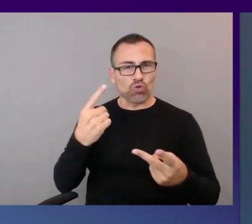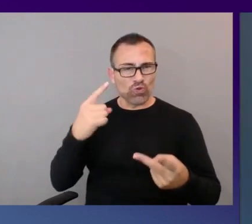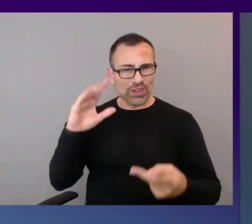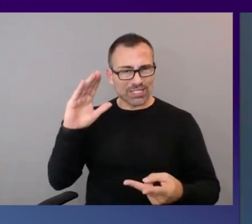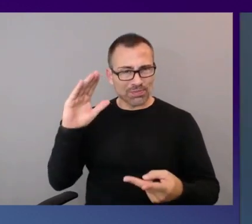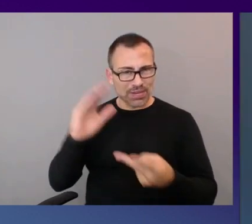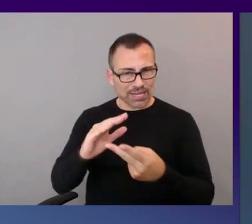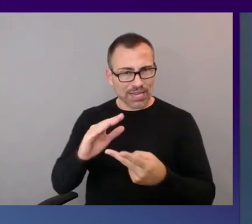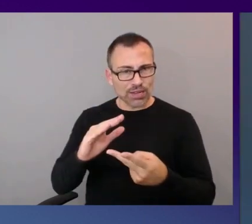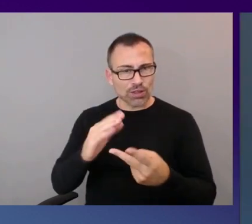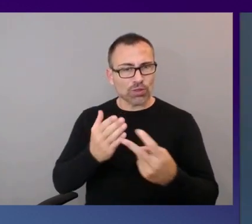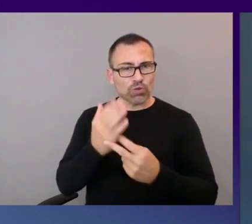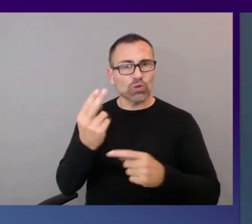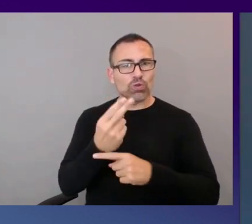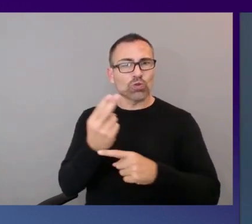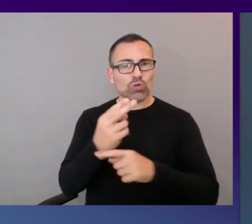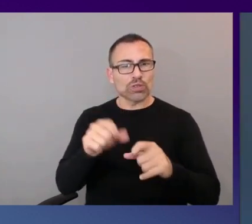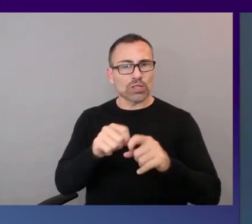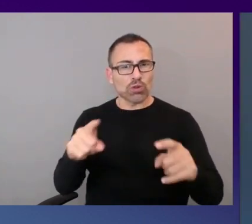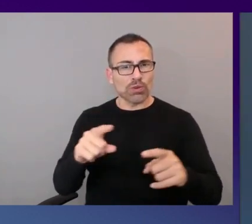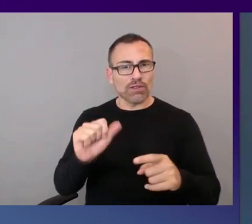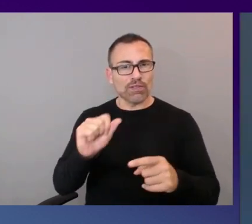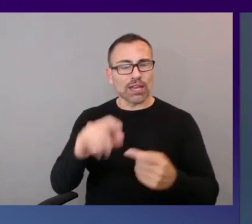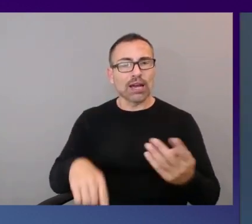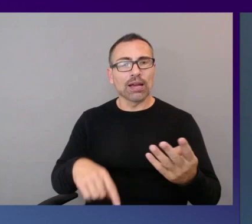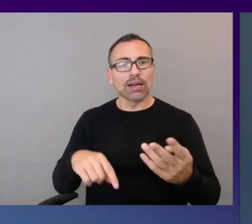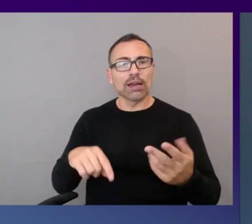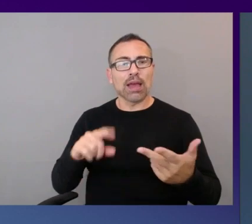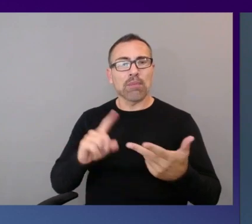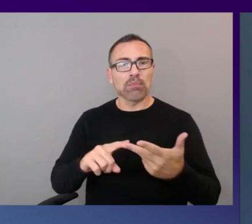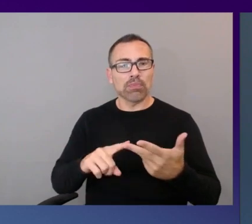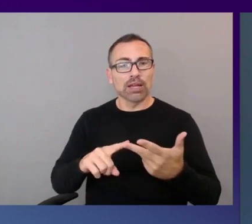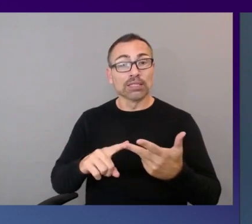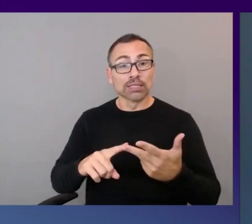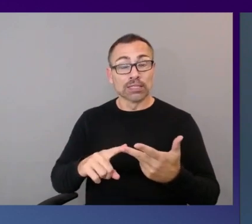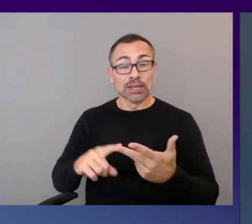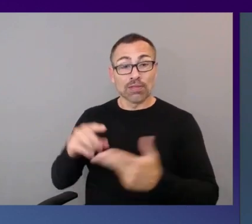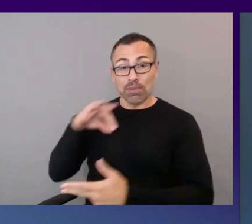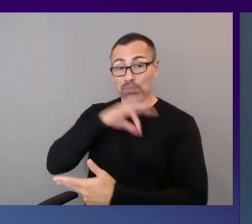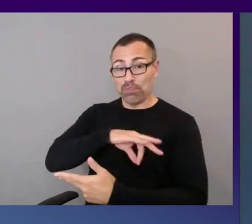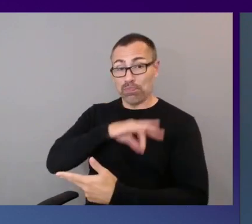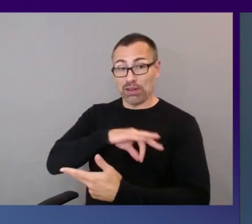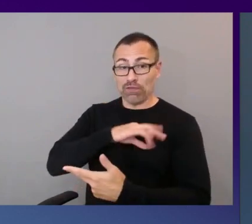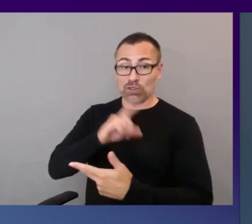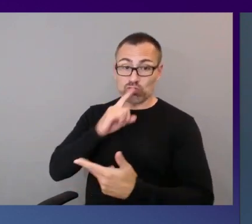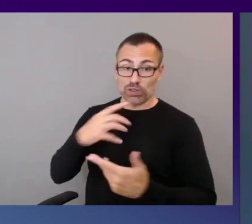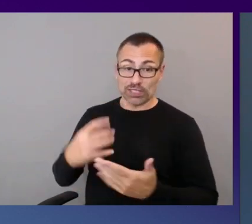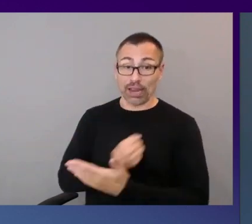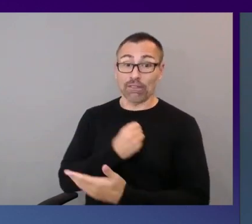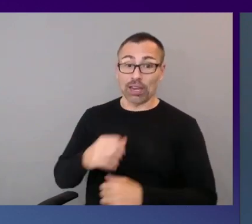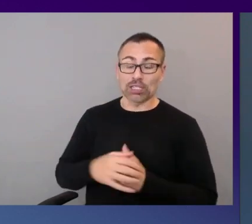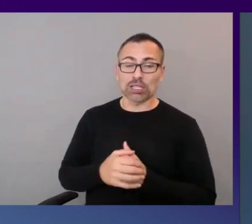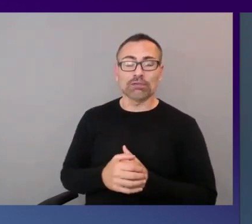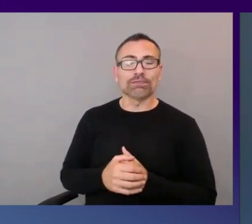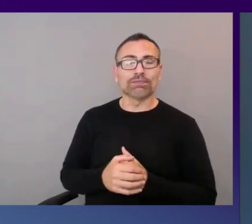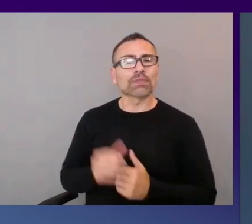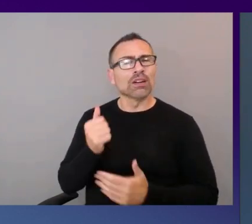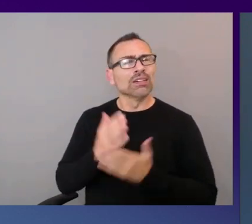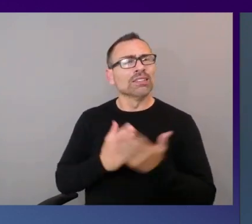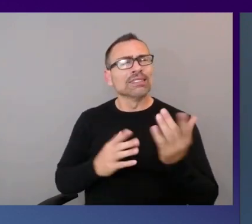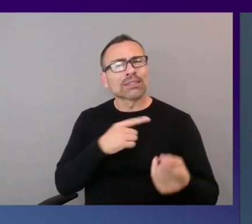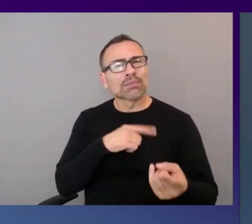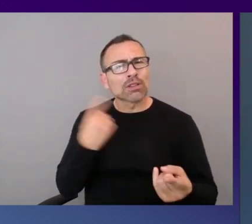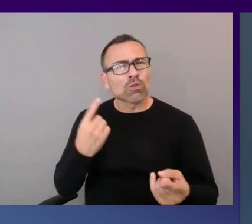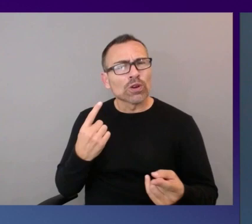AI, and hopefully maximize its benefit. And, you know, some of those risks when we think about traditional